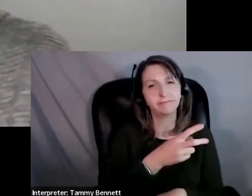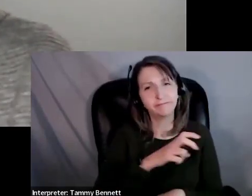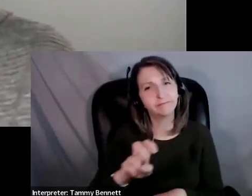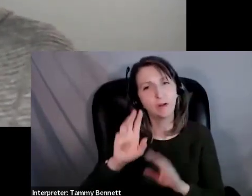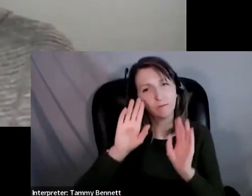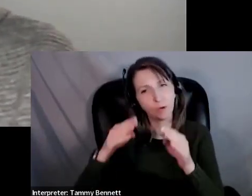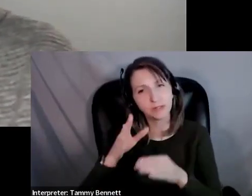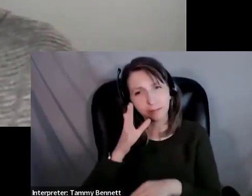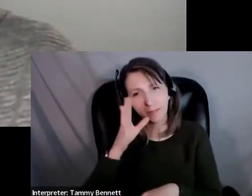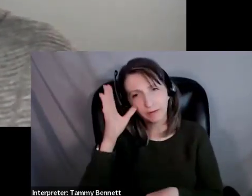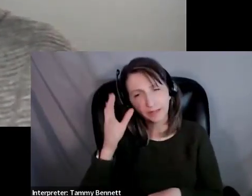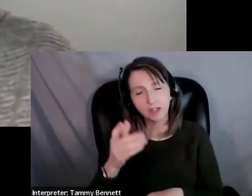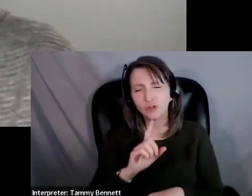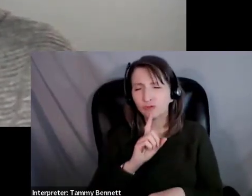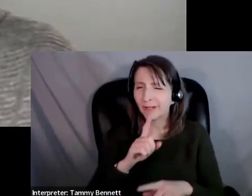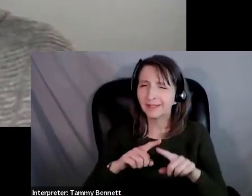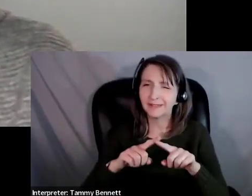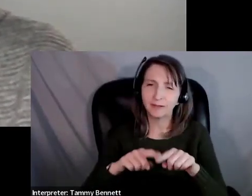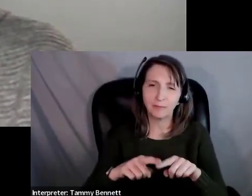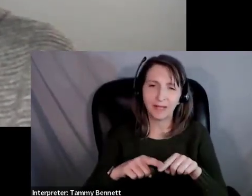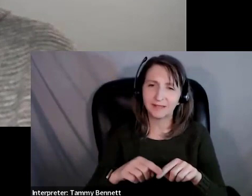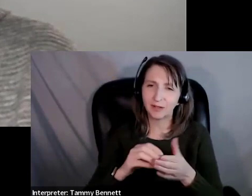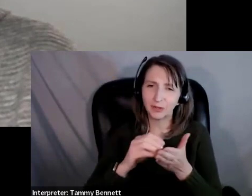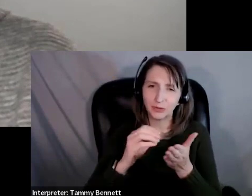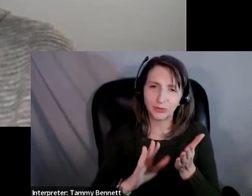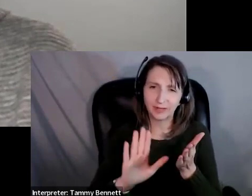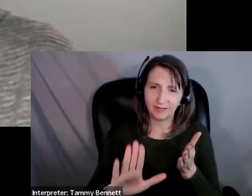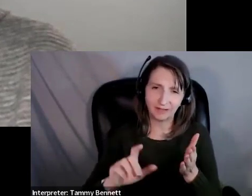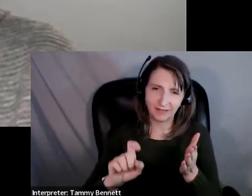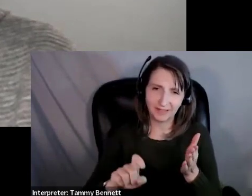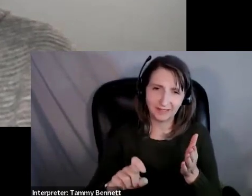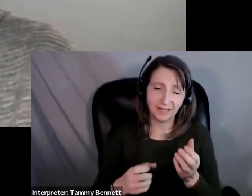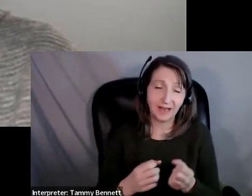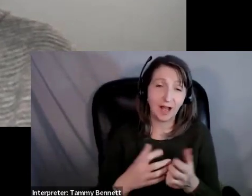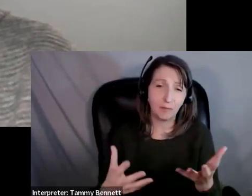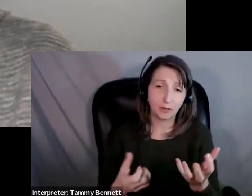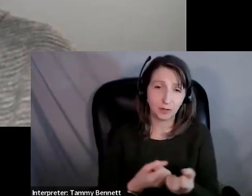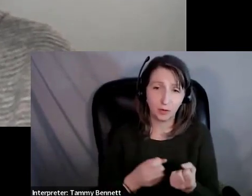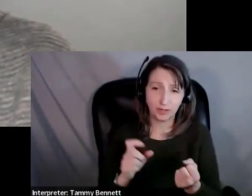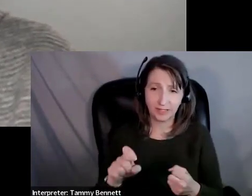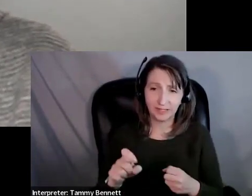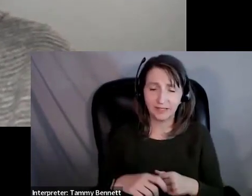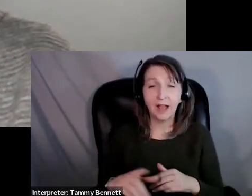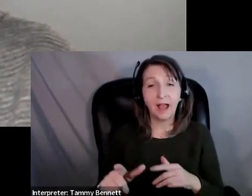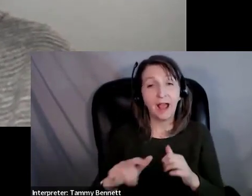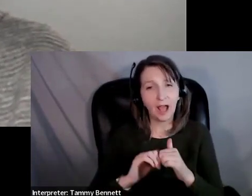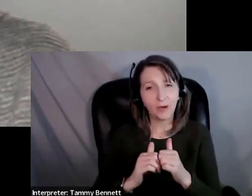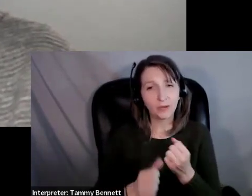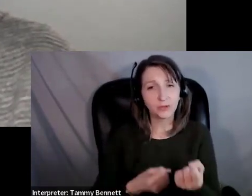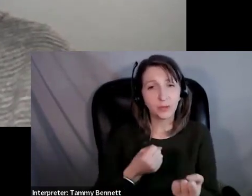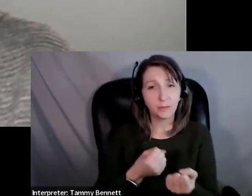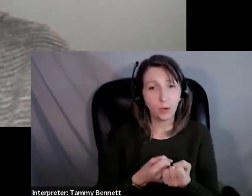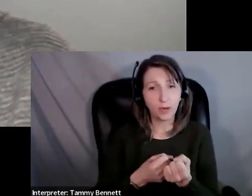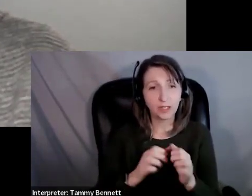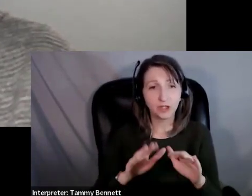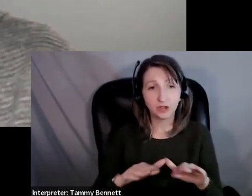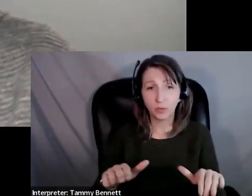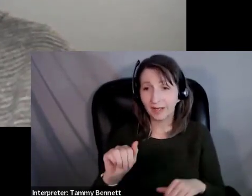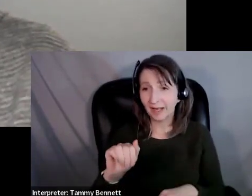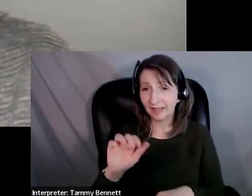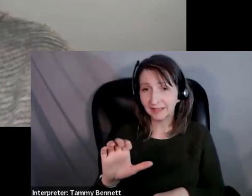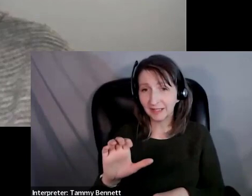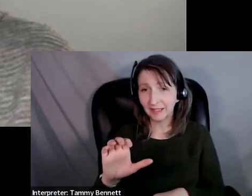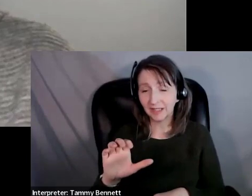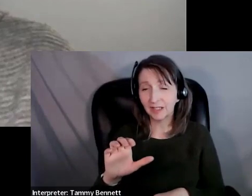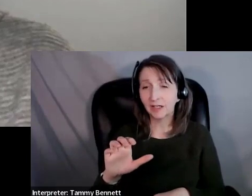needs and how much support they require. And then how to support children with AAC for families who have three day goal,